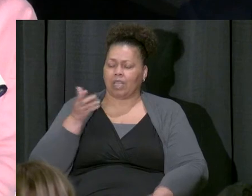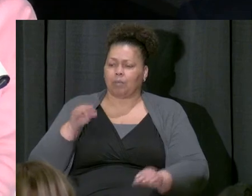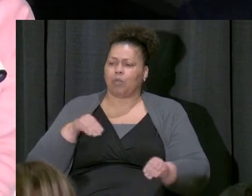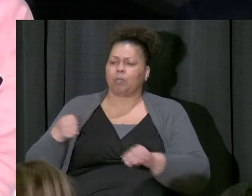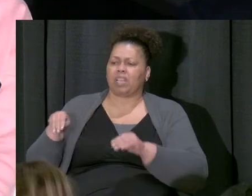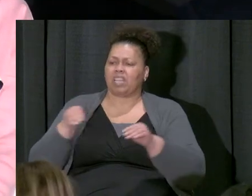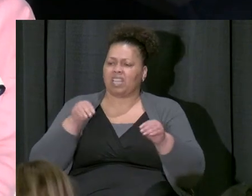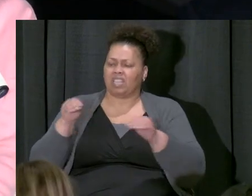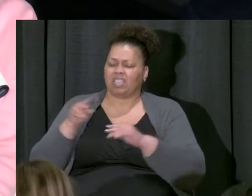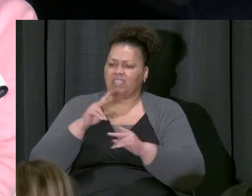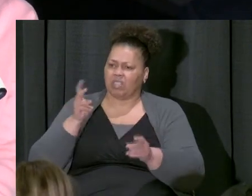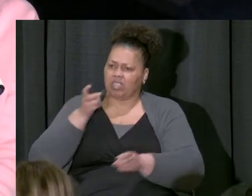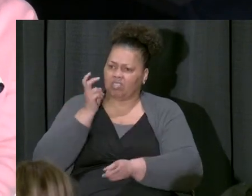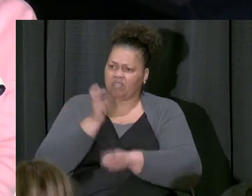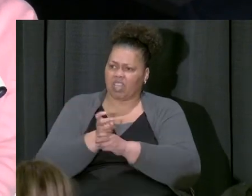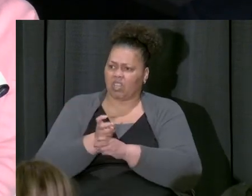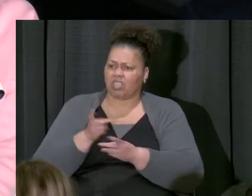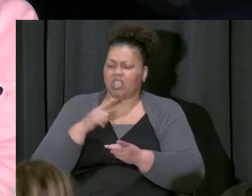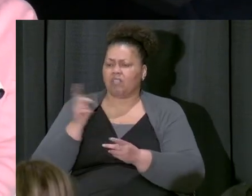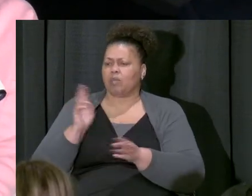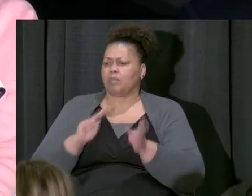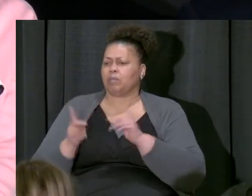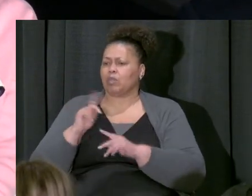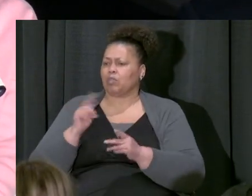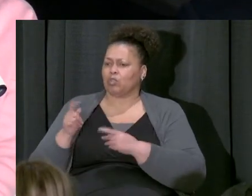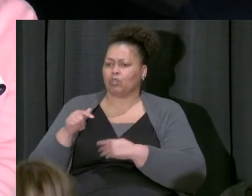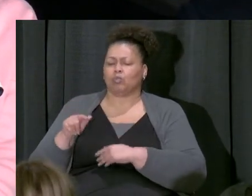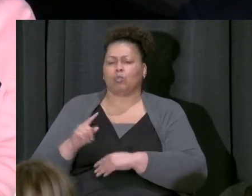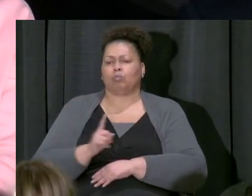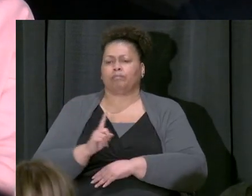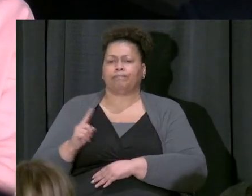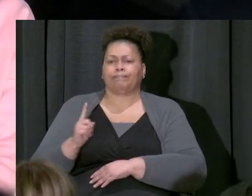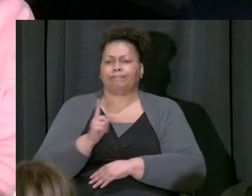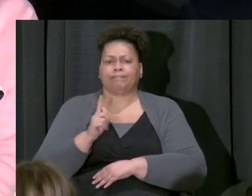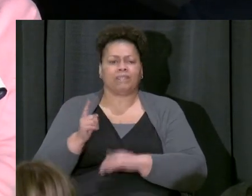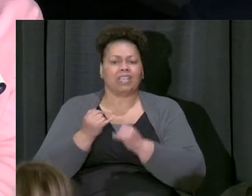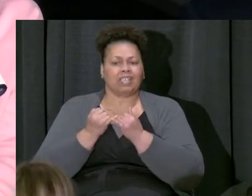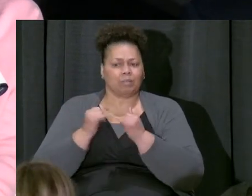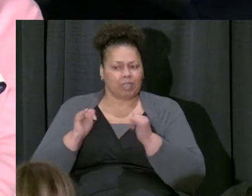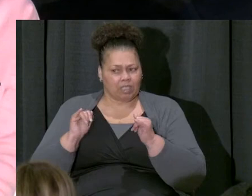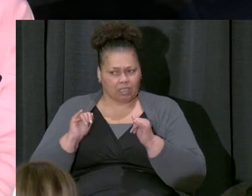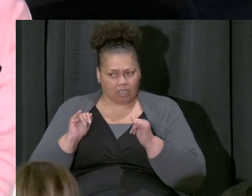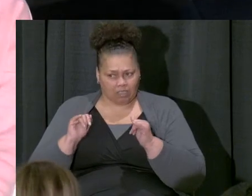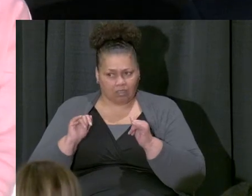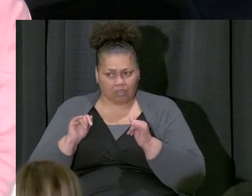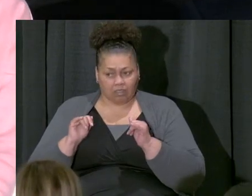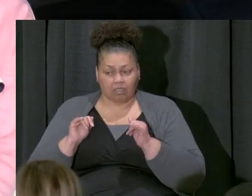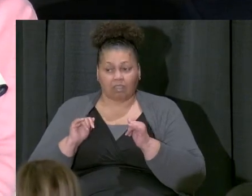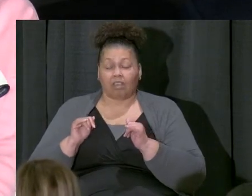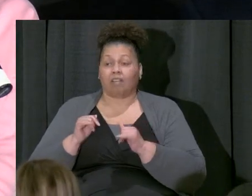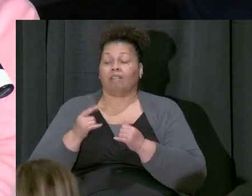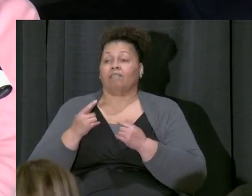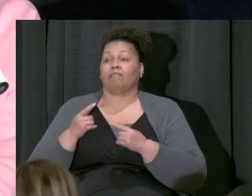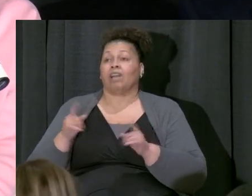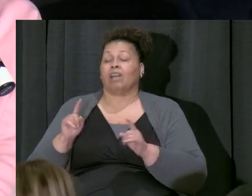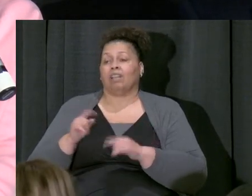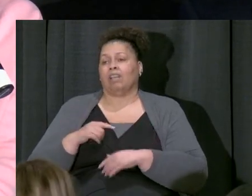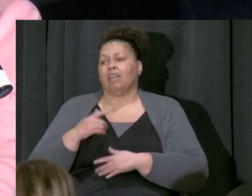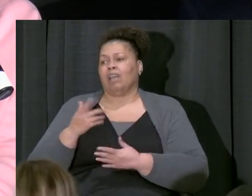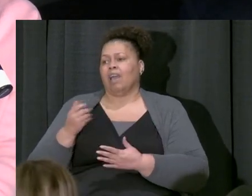really difficult for the blind people to walk around independently. And finally, around the